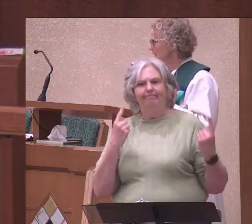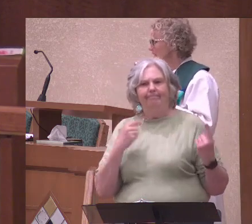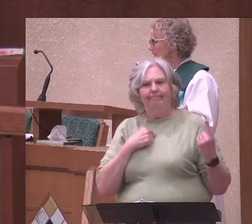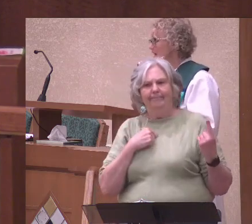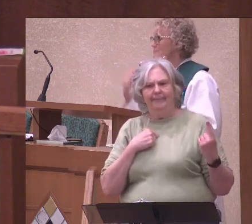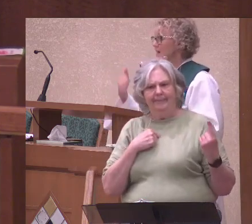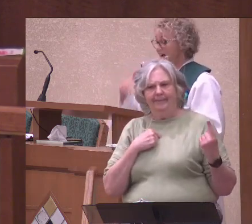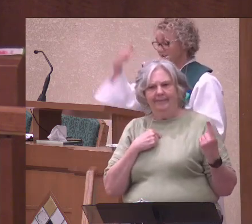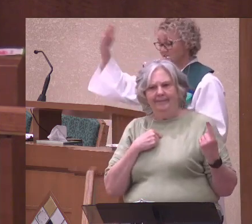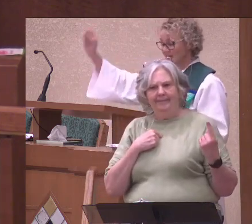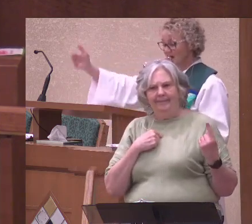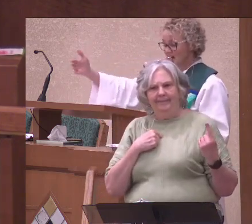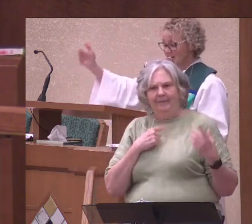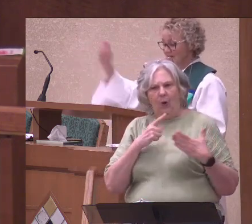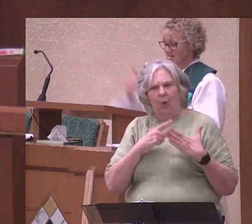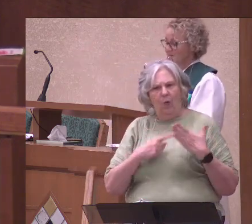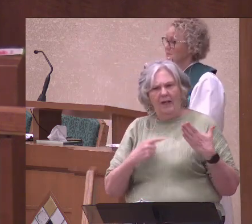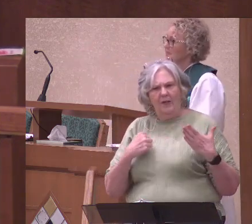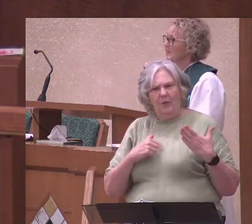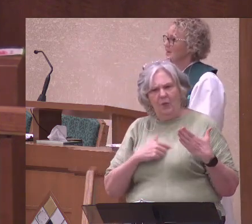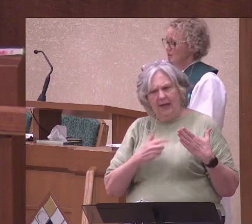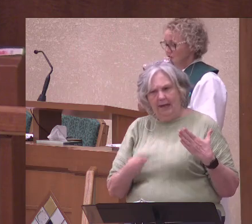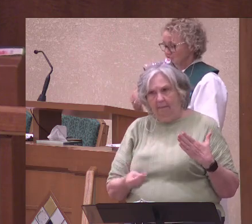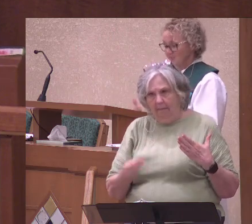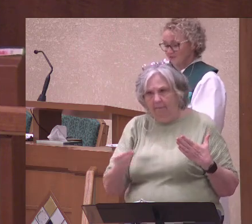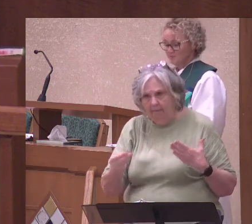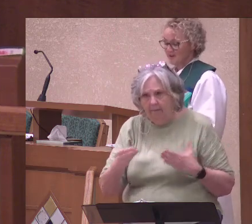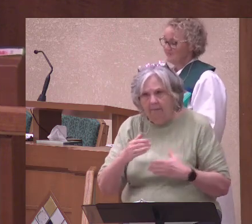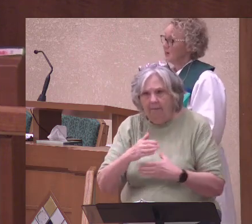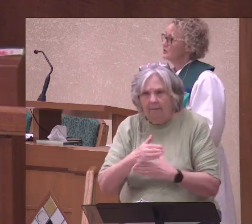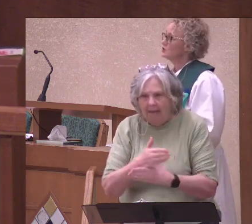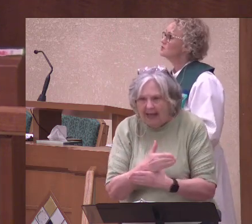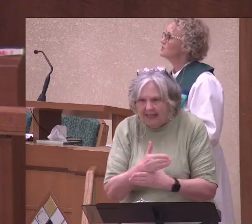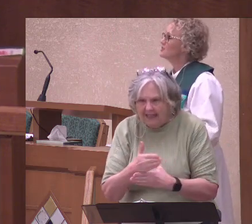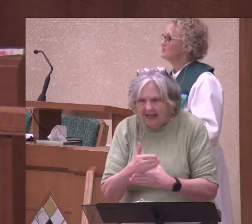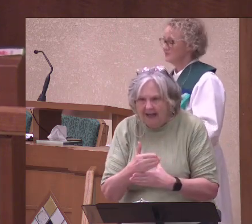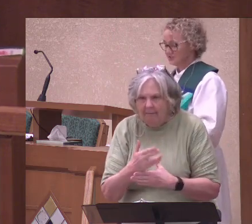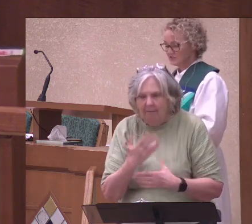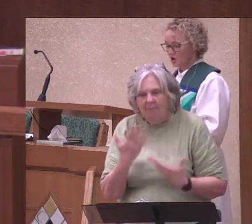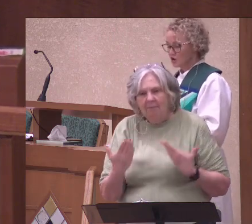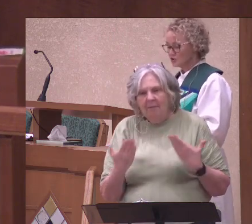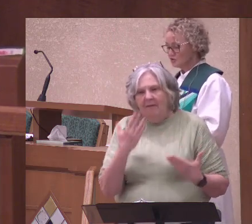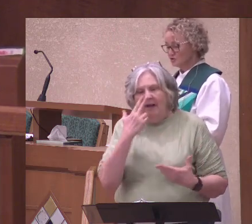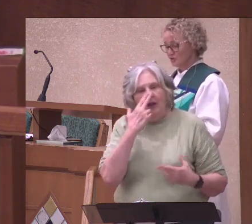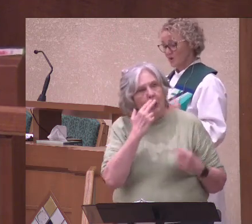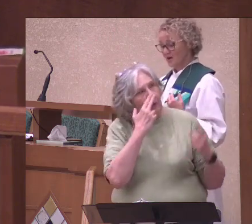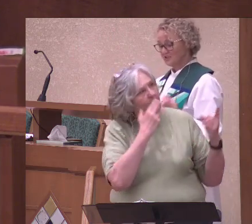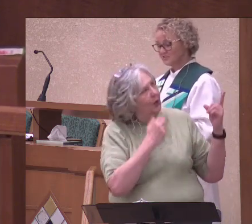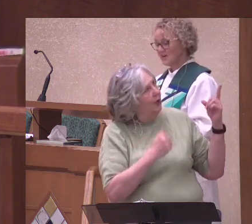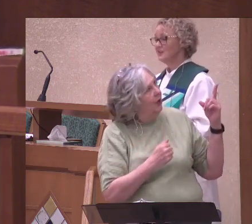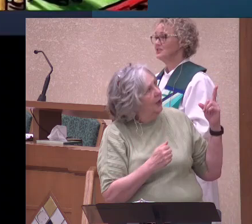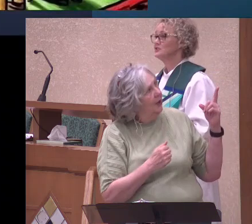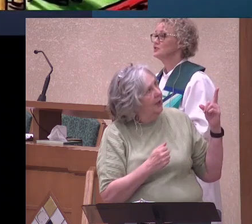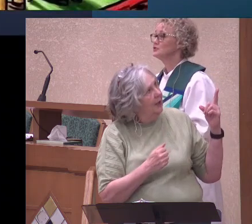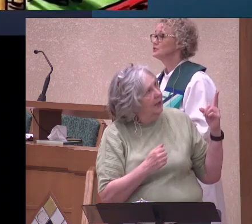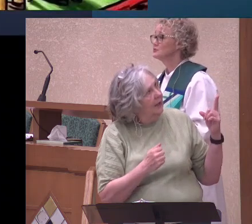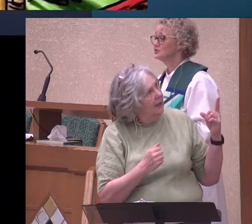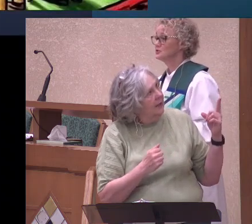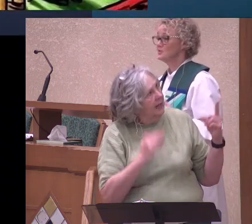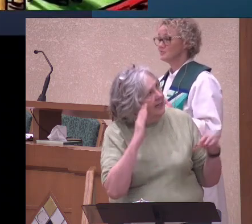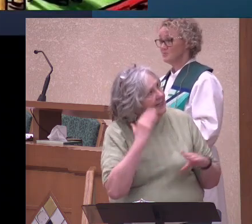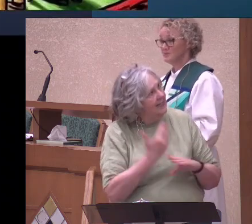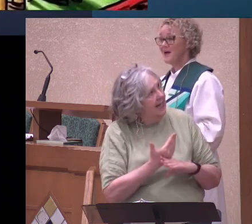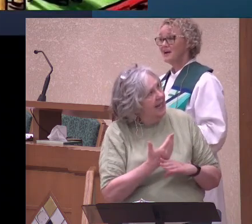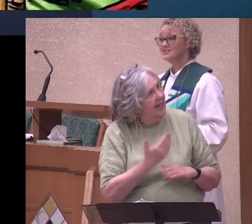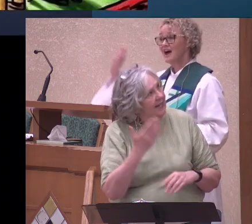that we pass on. Some of you might find humor in this cartoon where a son is introduced